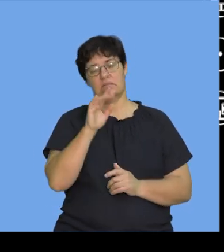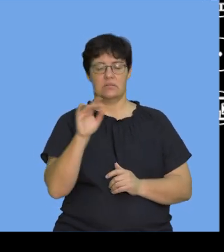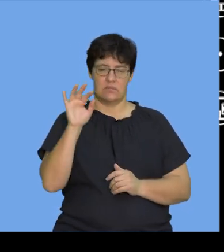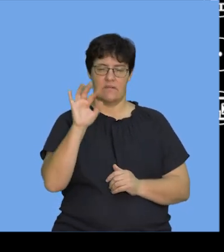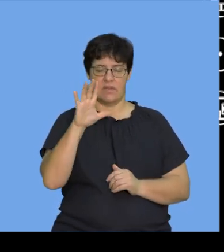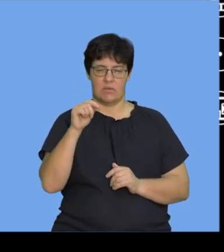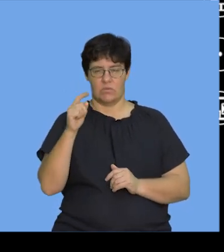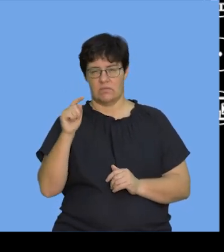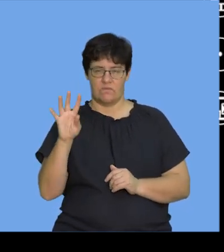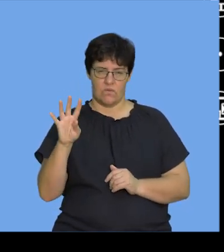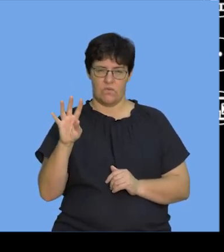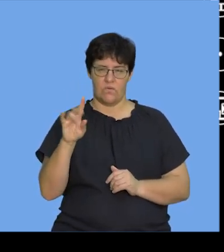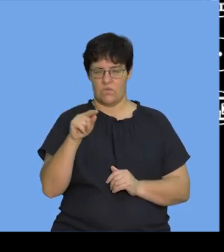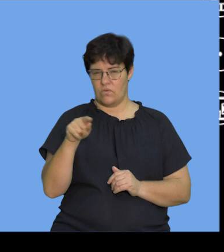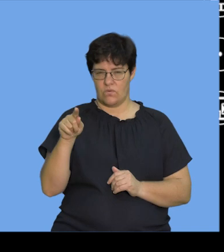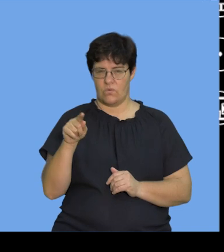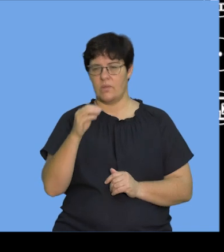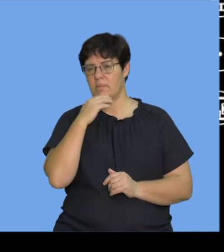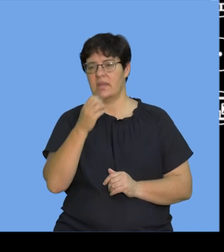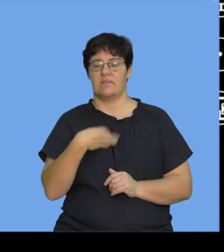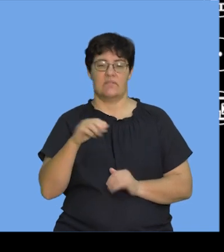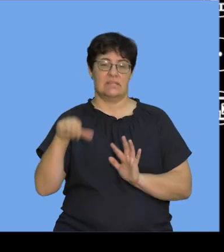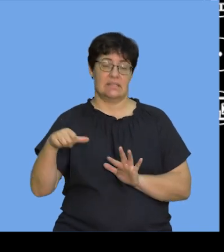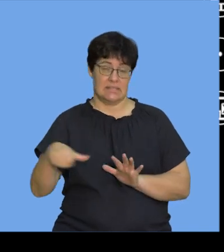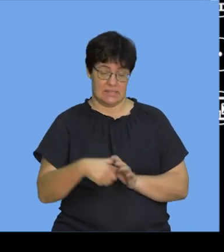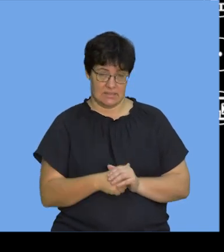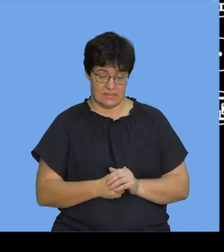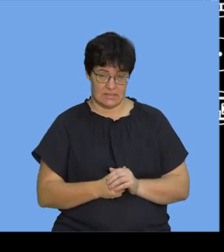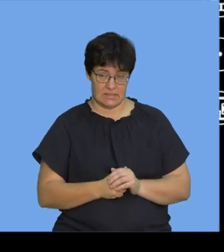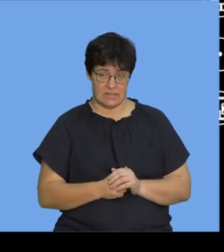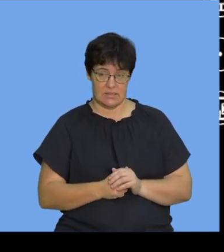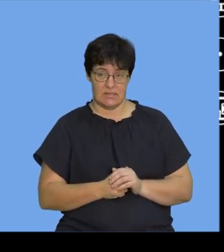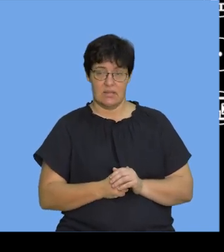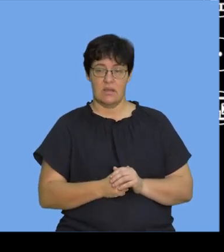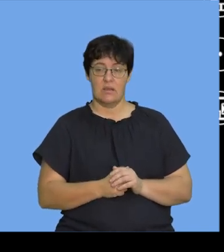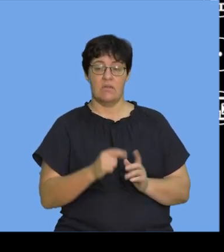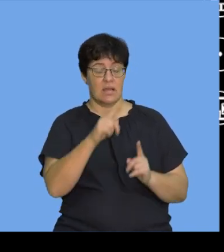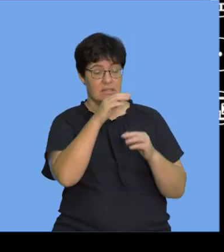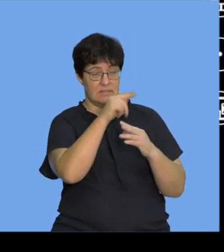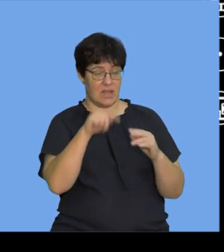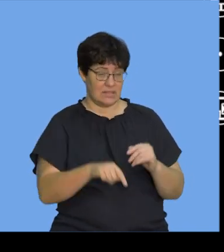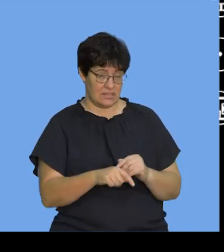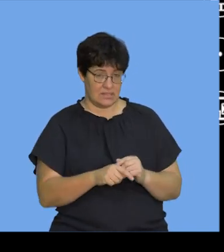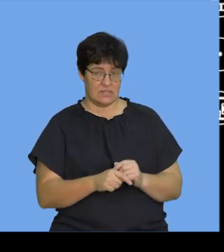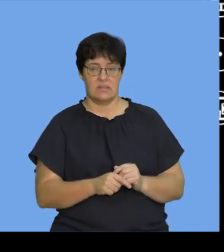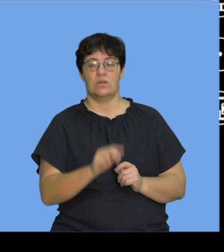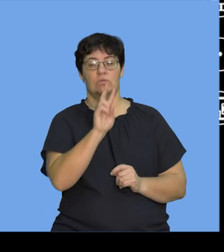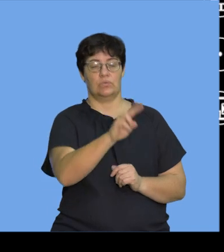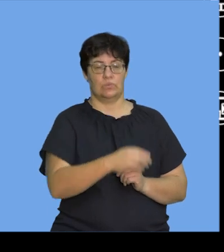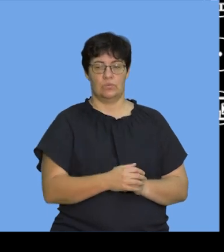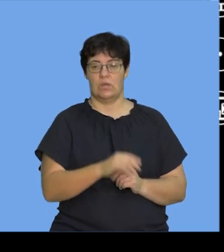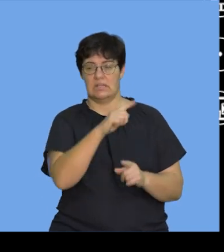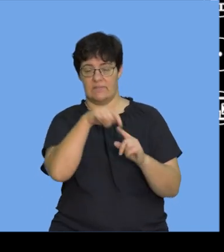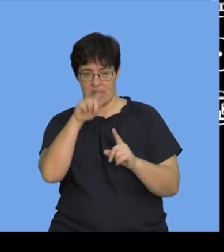5 minus 1 is 4. This will give me 16. So if I divide here, I will have then 2. If I